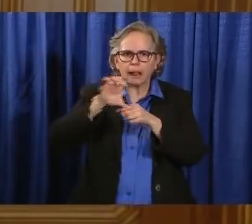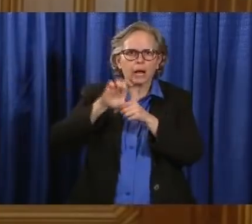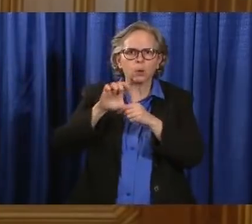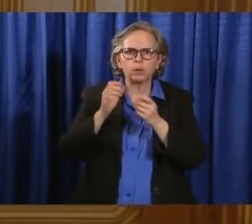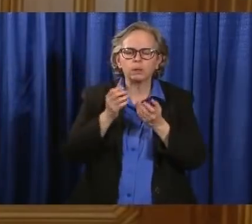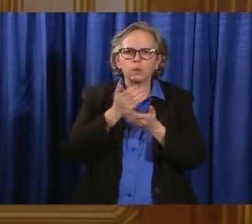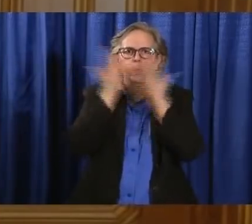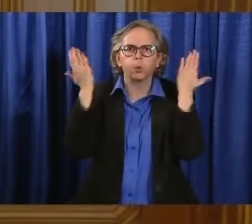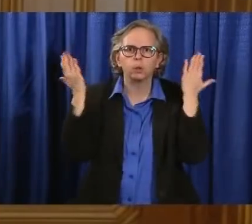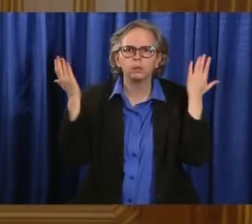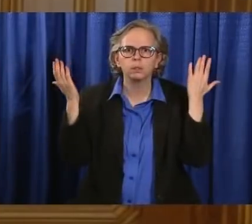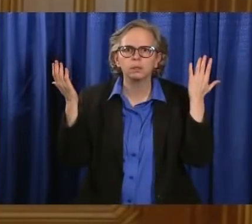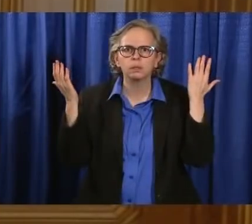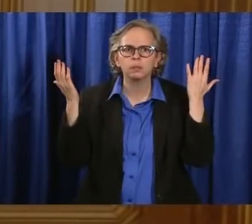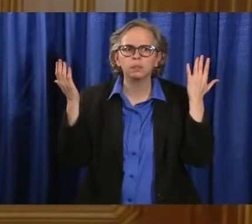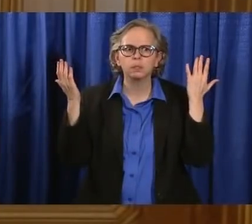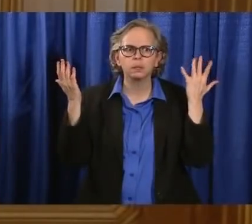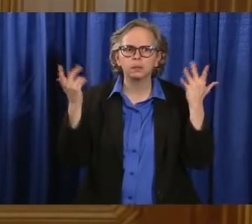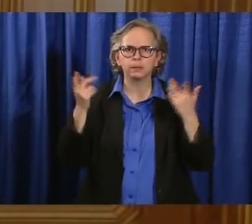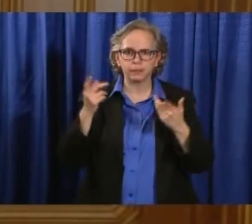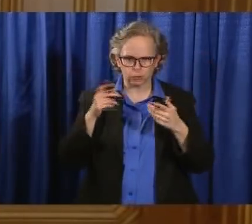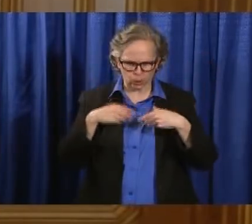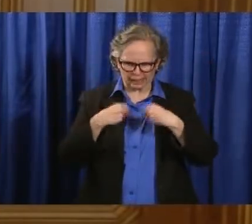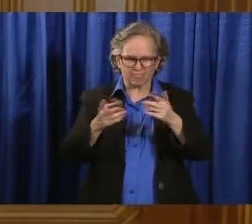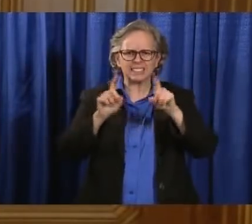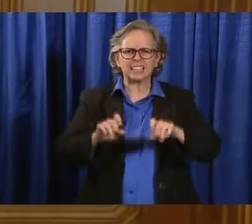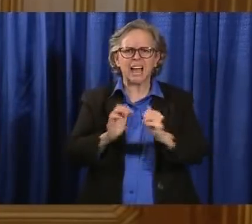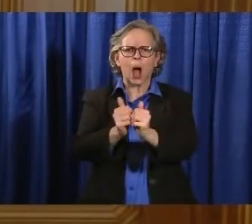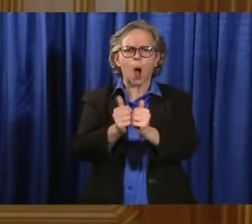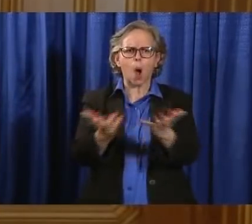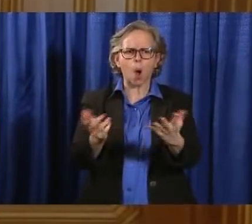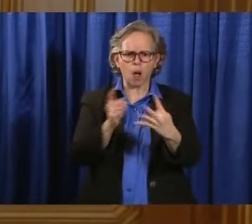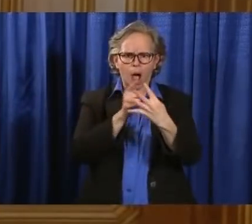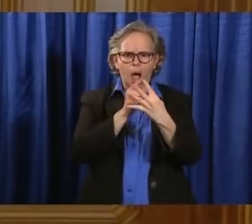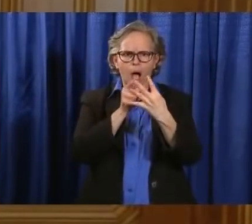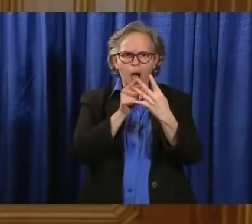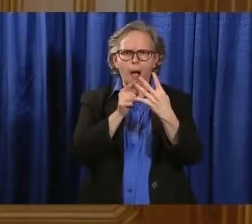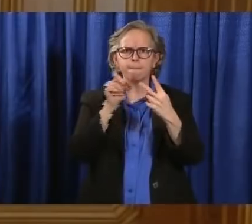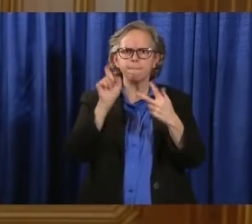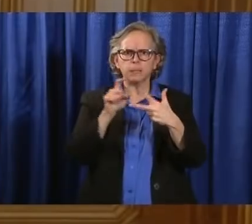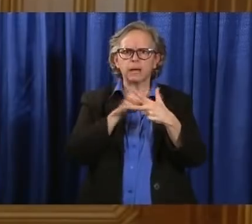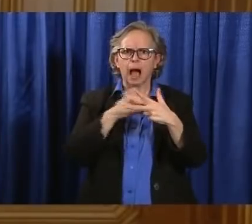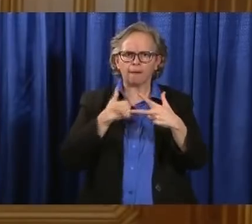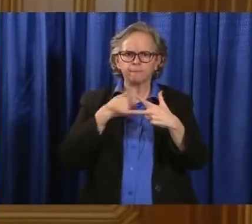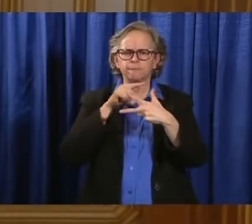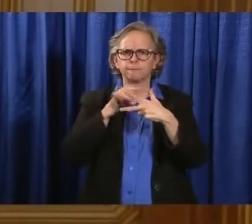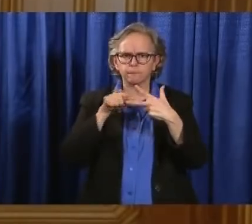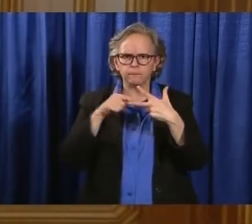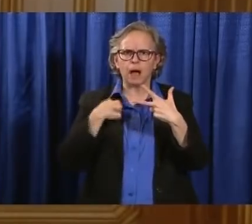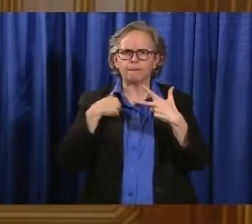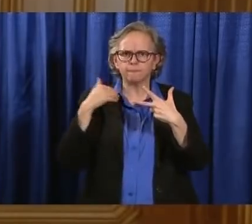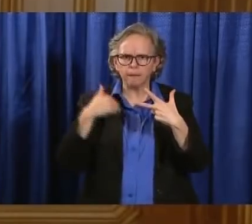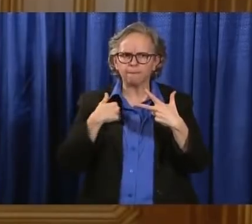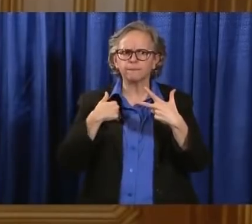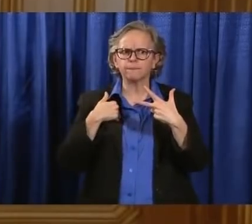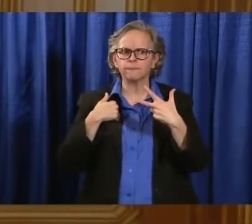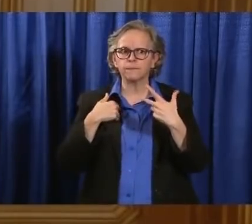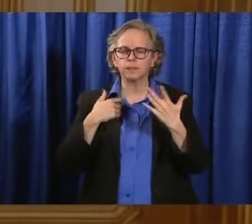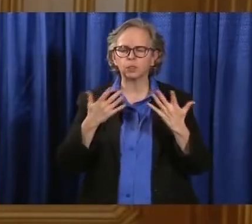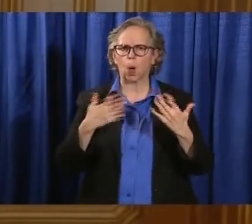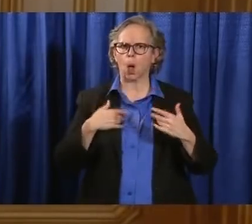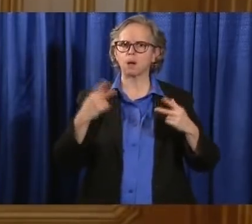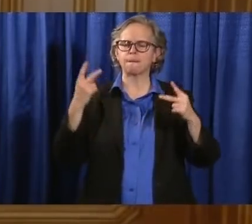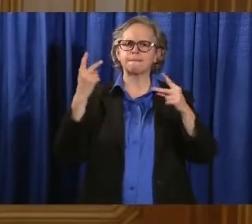So what we're trying to do is to put all this together and try to make sure that we can